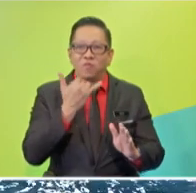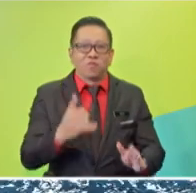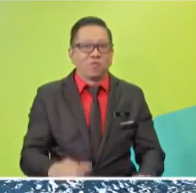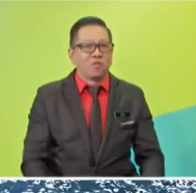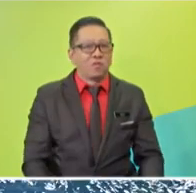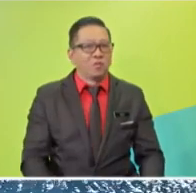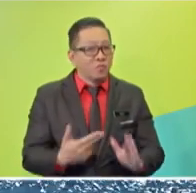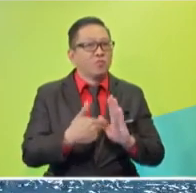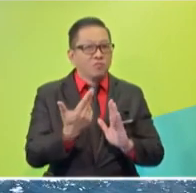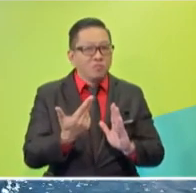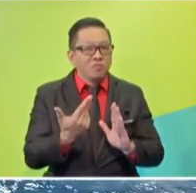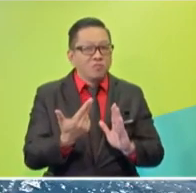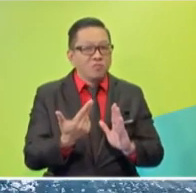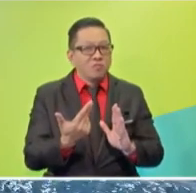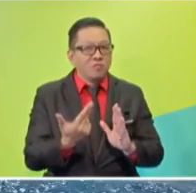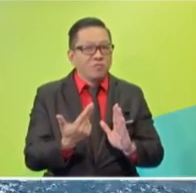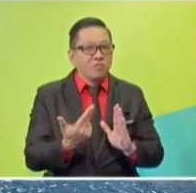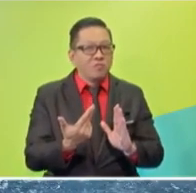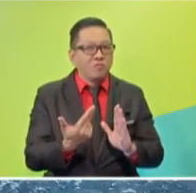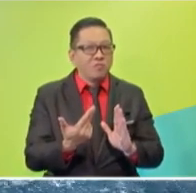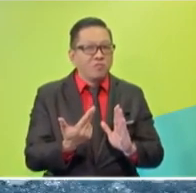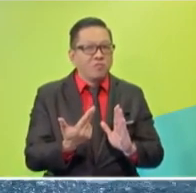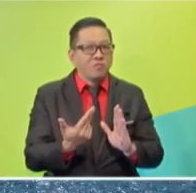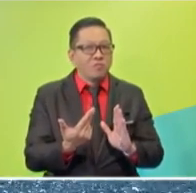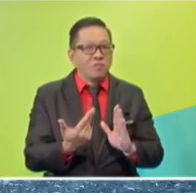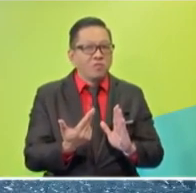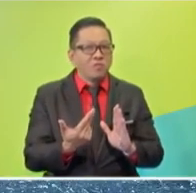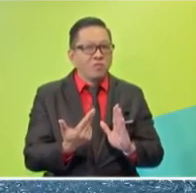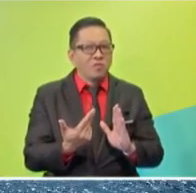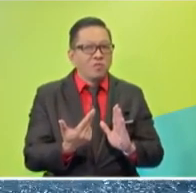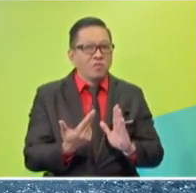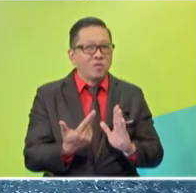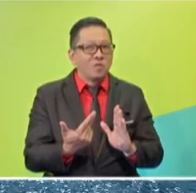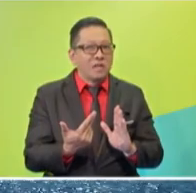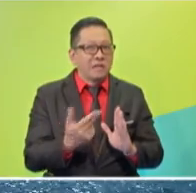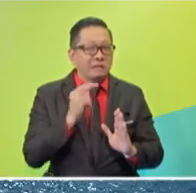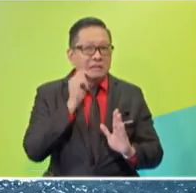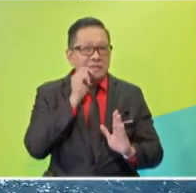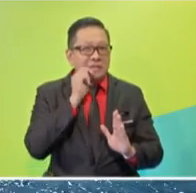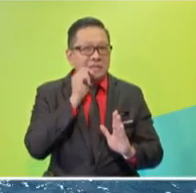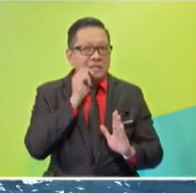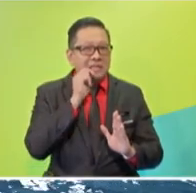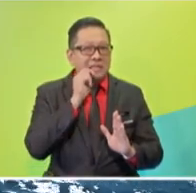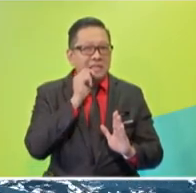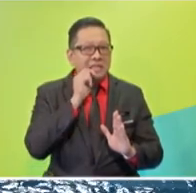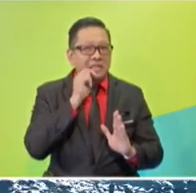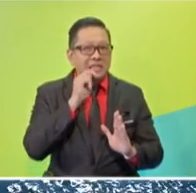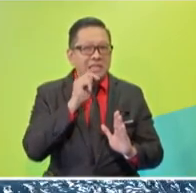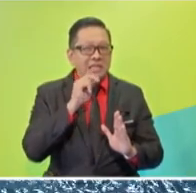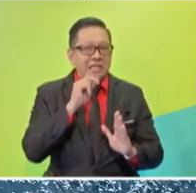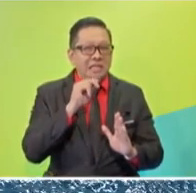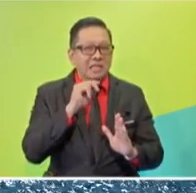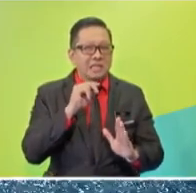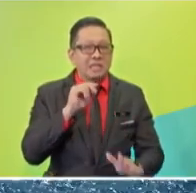True. True. Okay. Anyone like to help Ningzi? Okay, he's already raised his hand. Ilman.